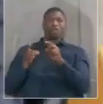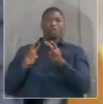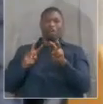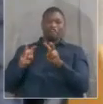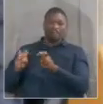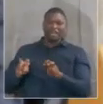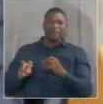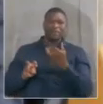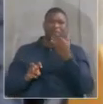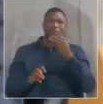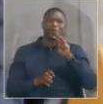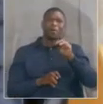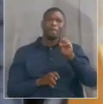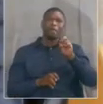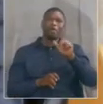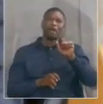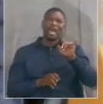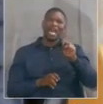Moerane Commission